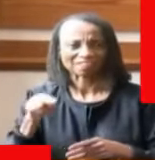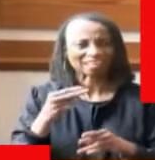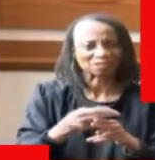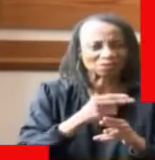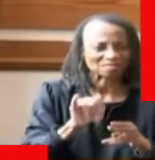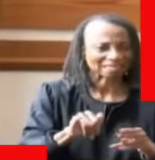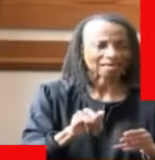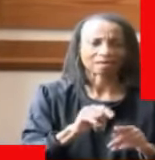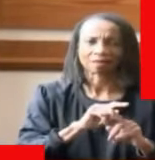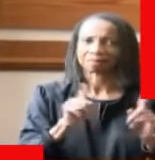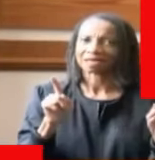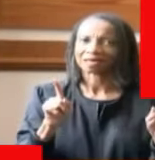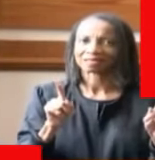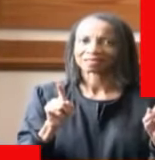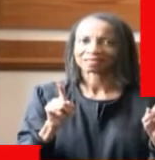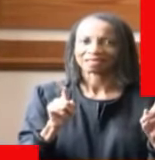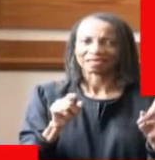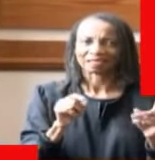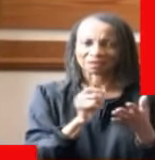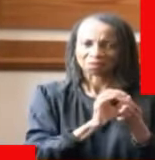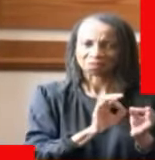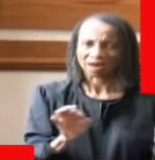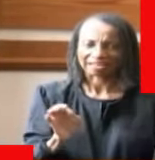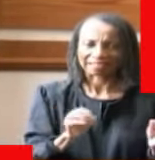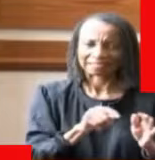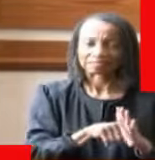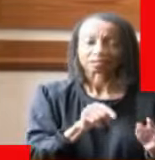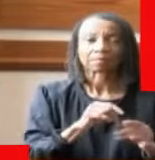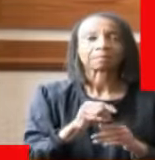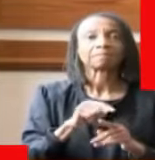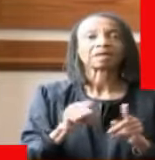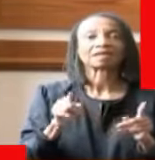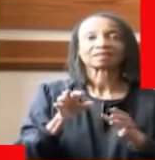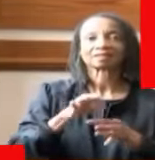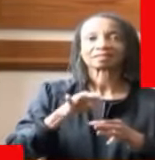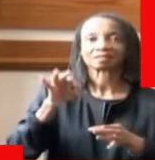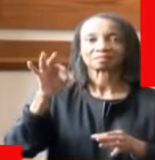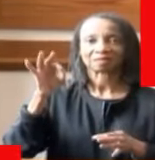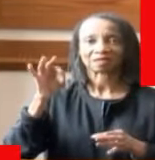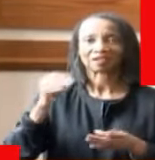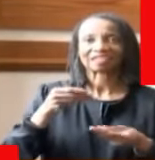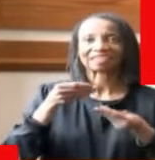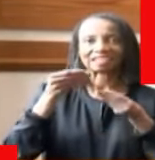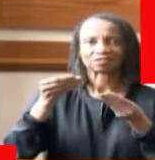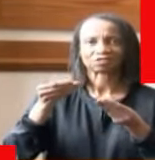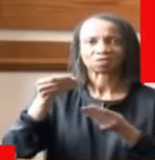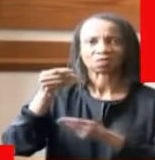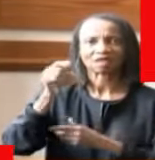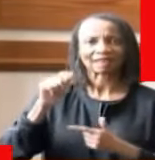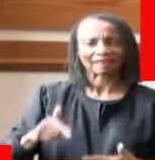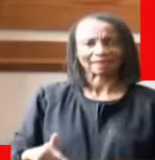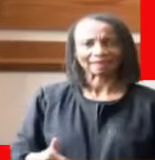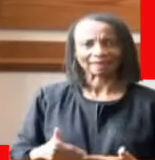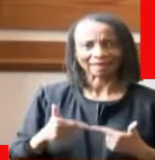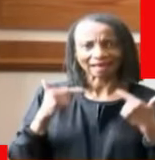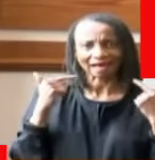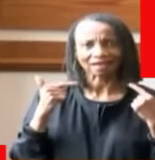letter kills, but the spirit gives life. There is life breathing through the book, pointing to something bigger than the